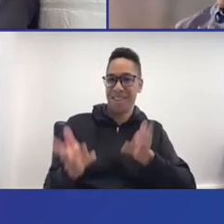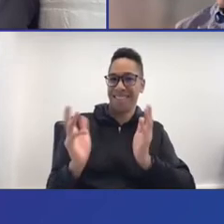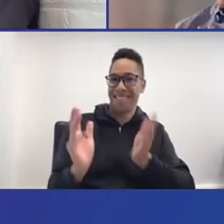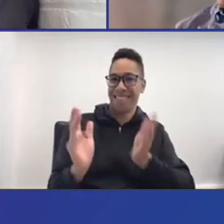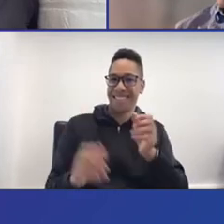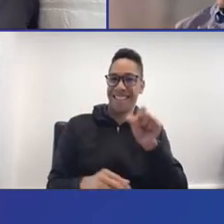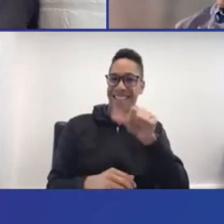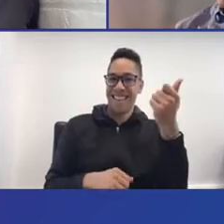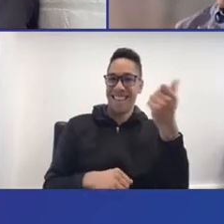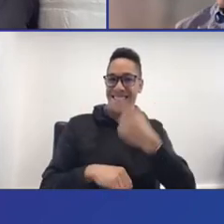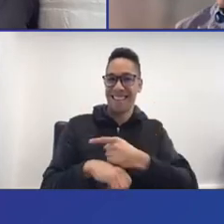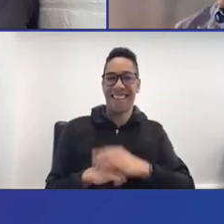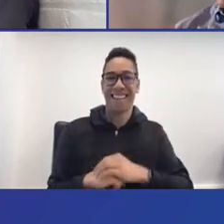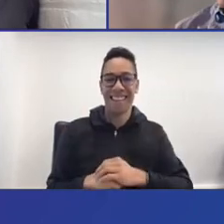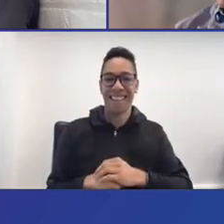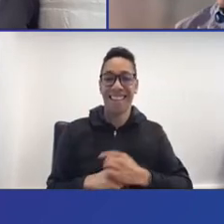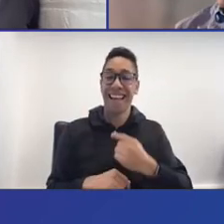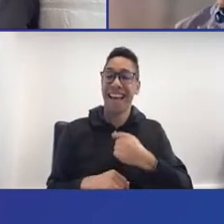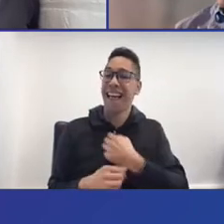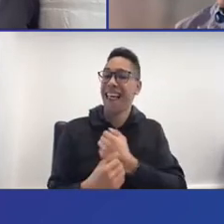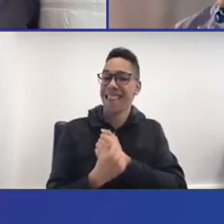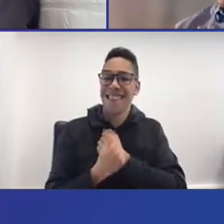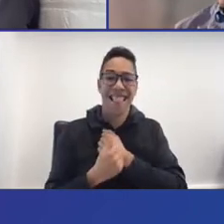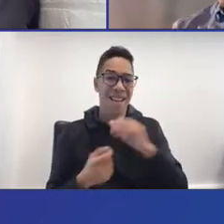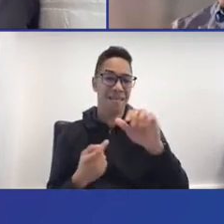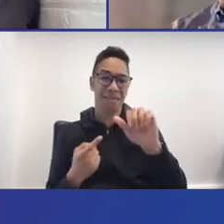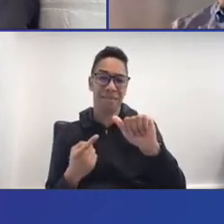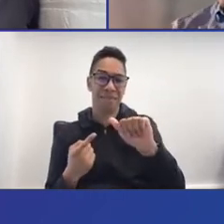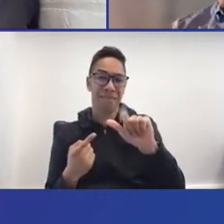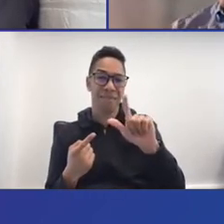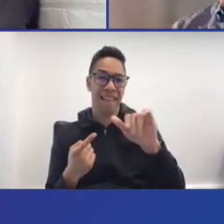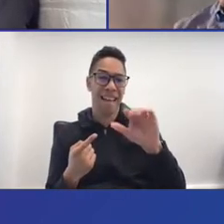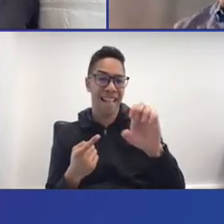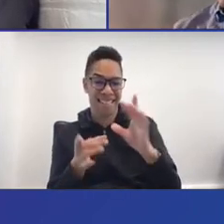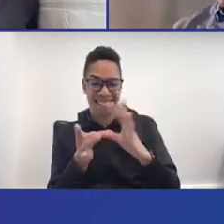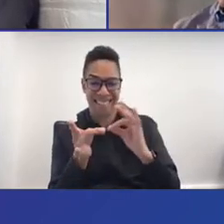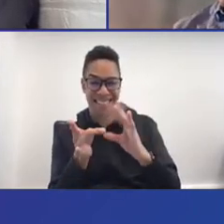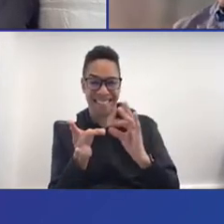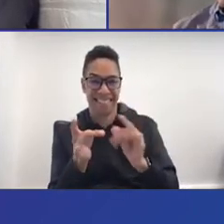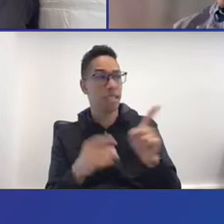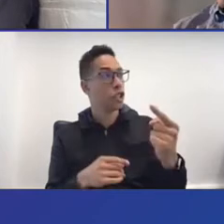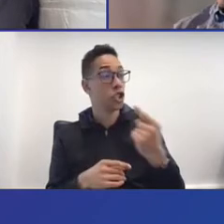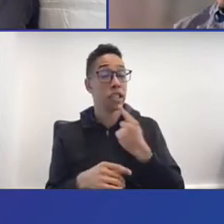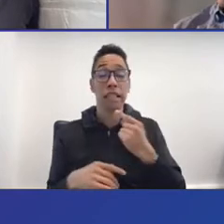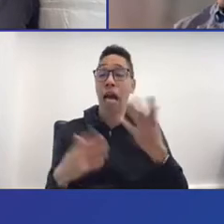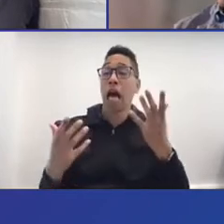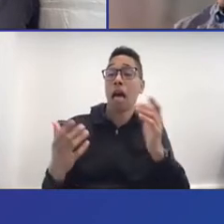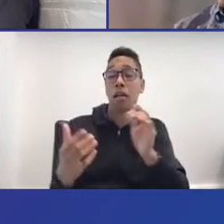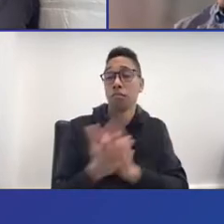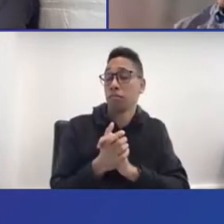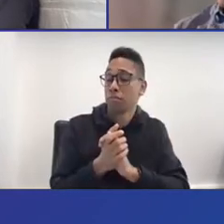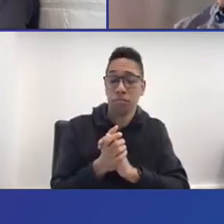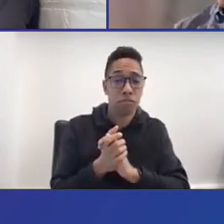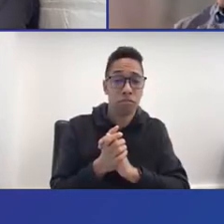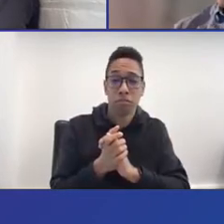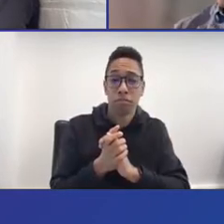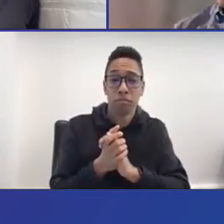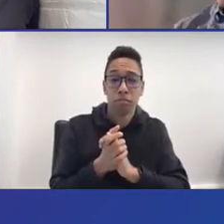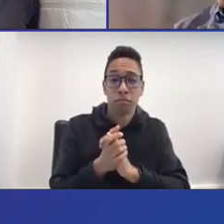And I really love what Alice said, because Alice rolled up and she was like, they were like,